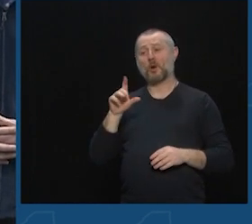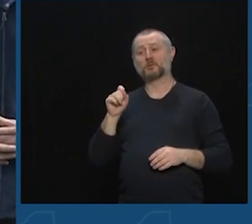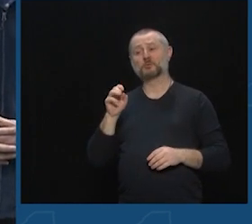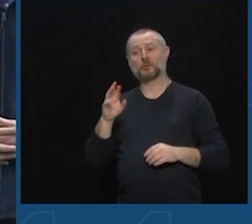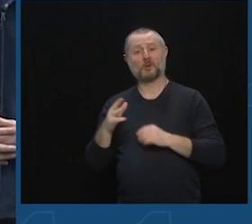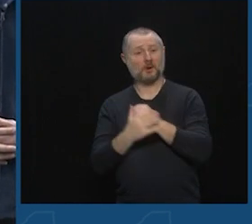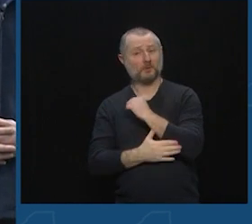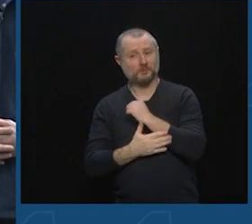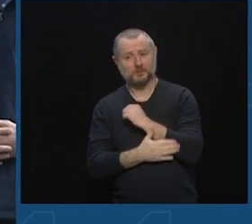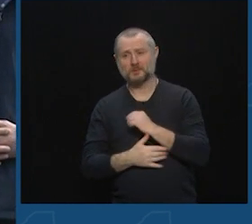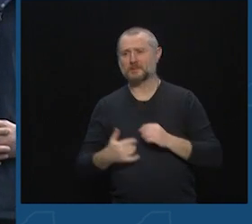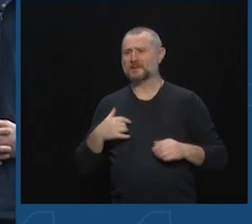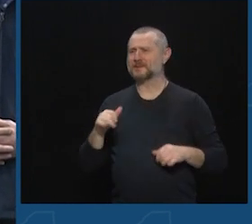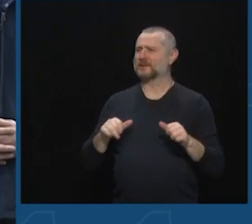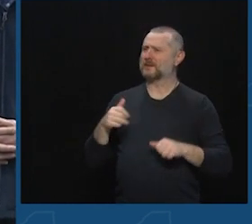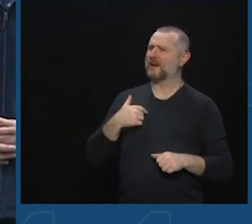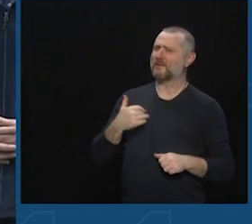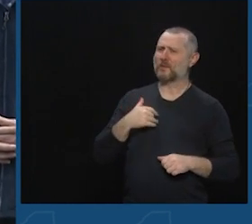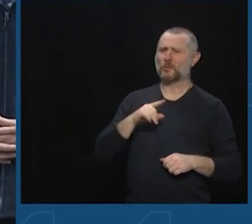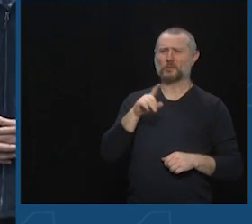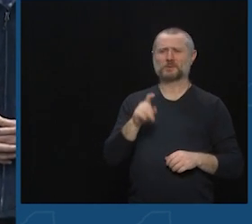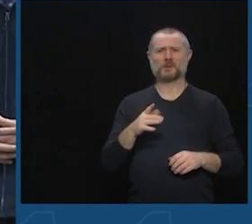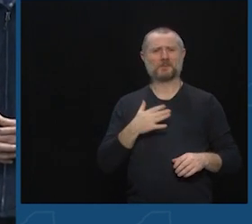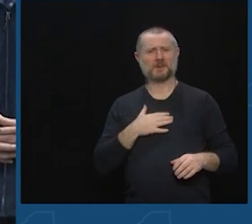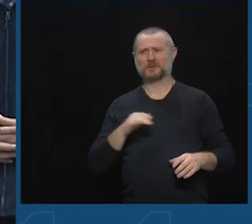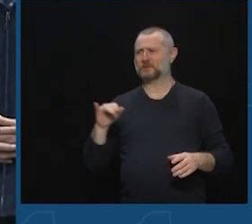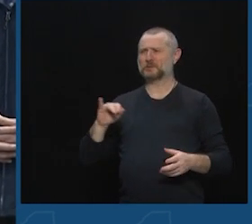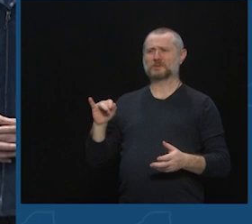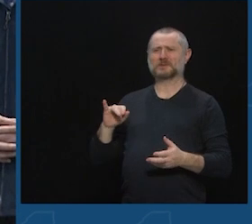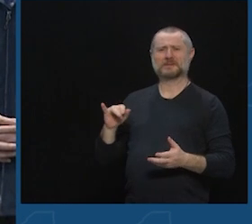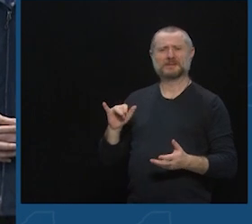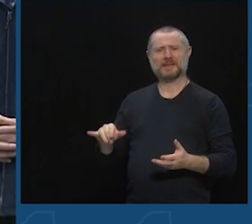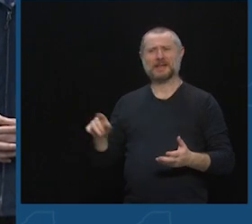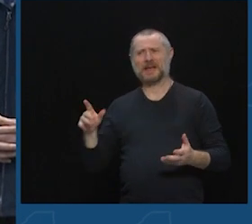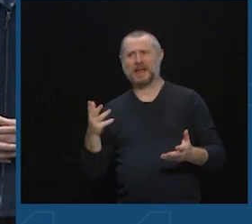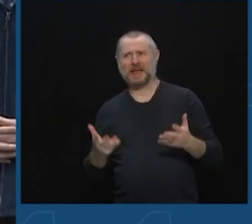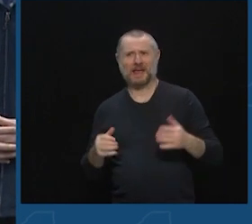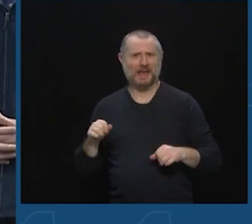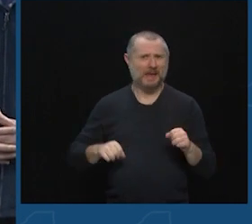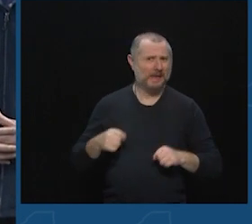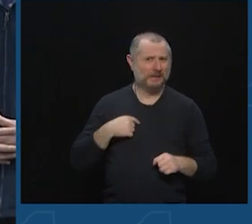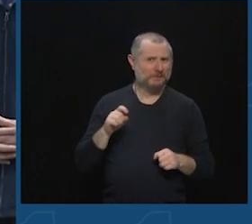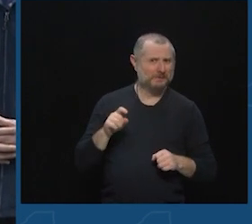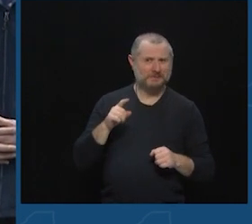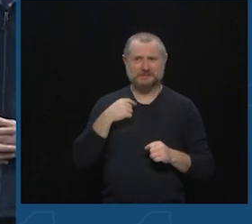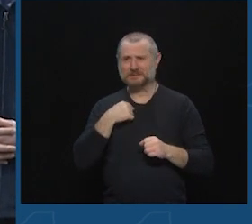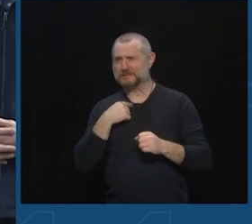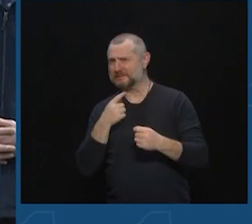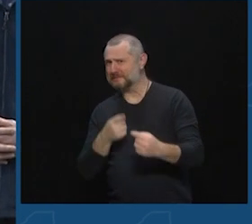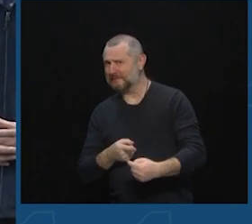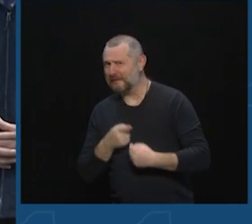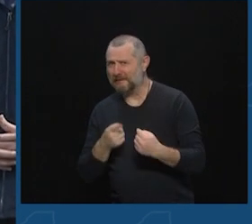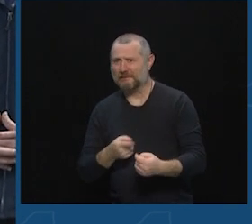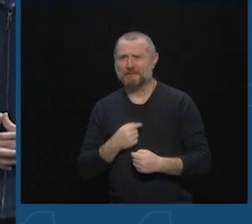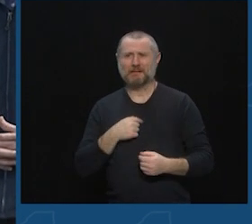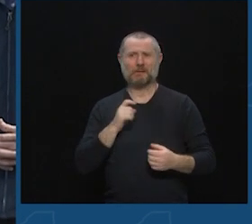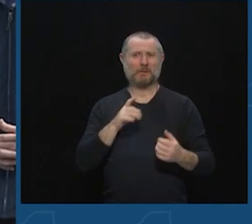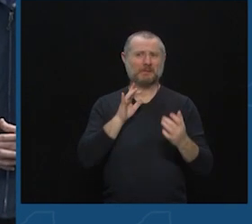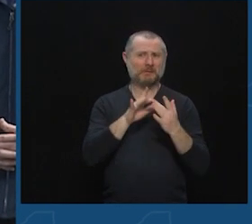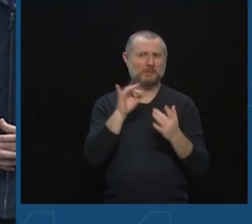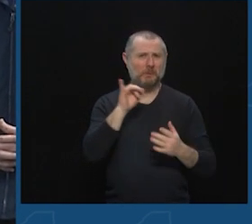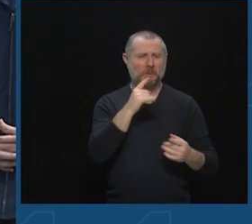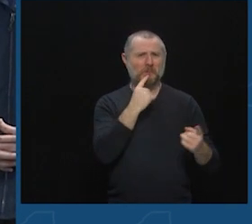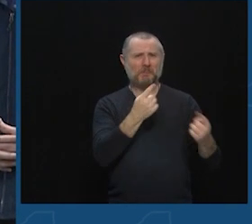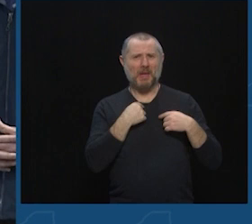have questions about your insurance coverage or you're having difficulty getting a response from your insurance coverage, you